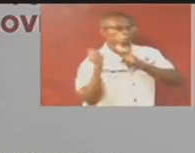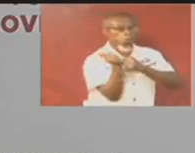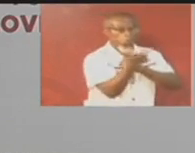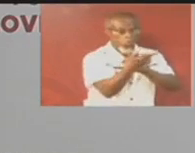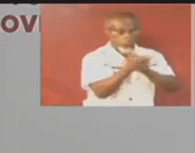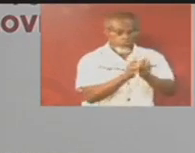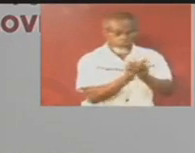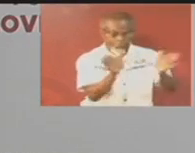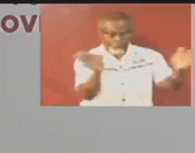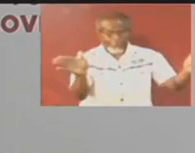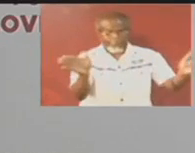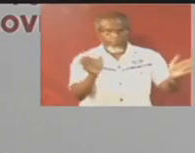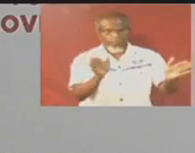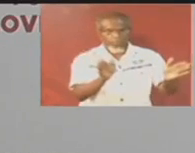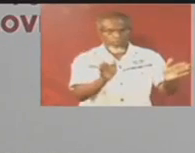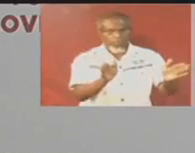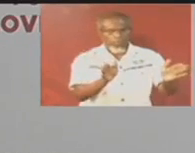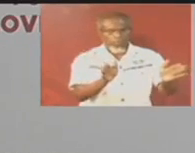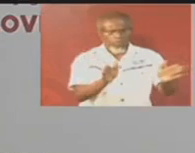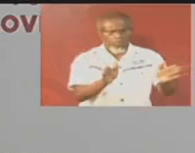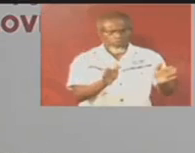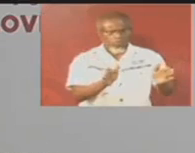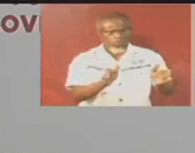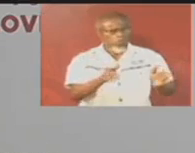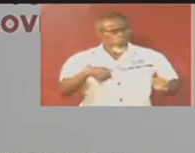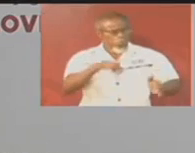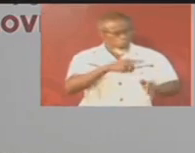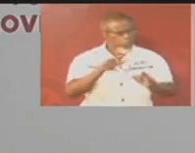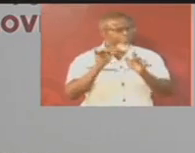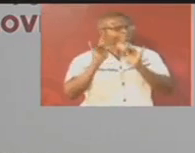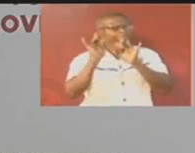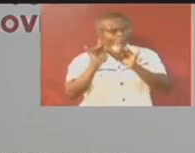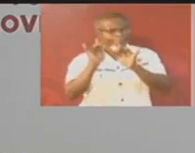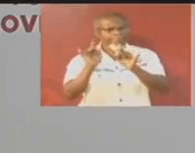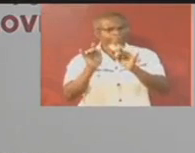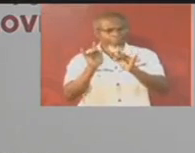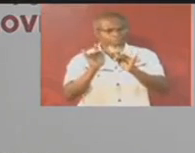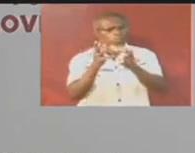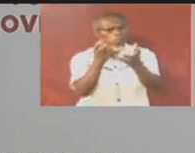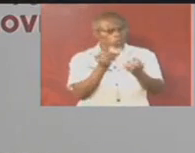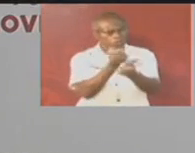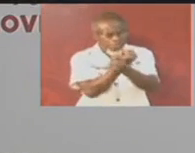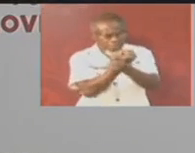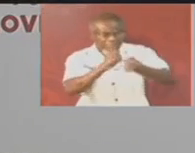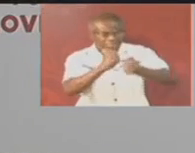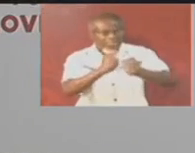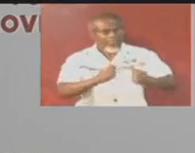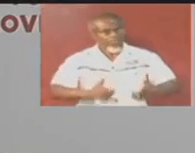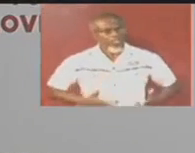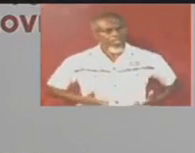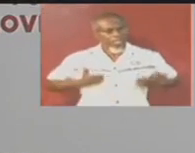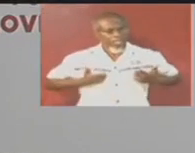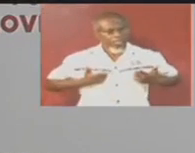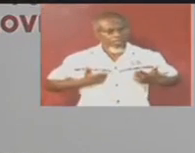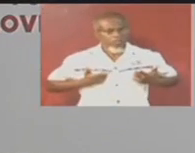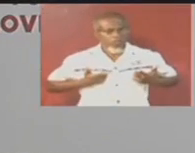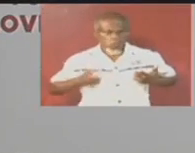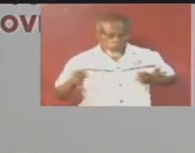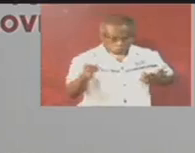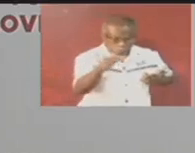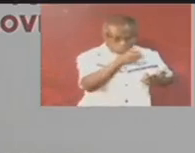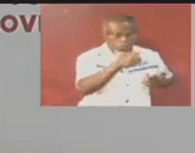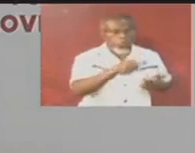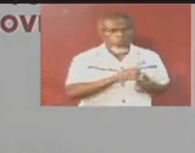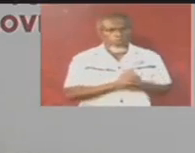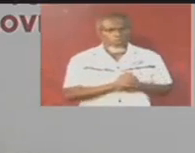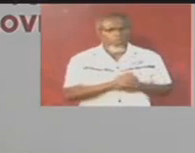and an understanding of the economic circumstances that they generate, an understanding of the